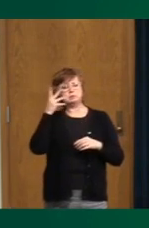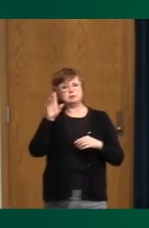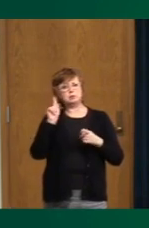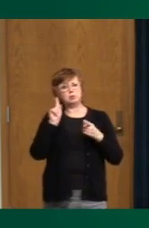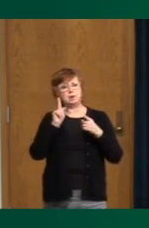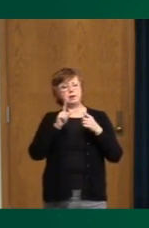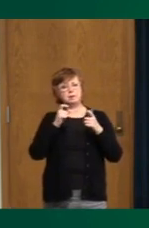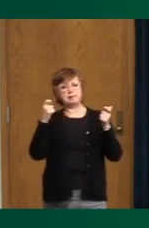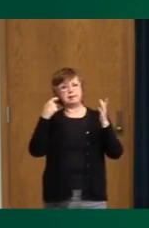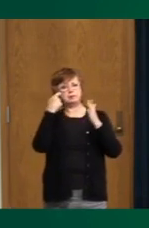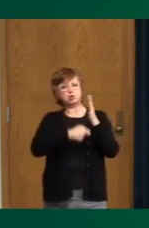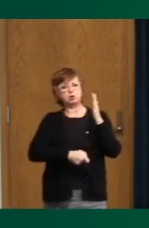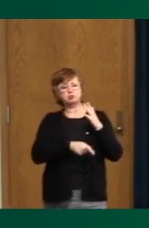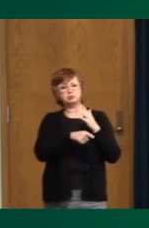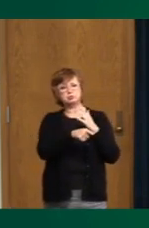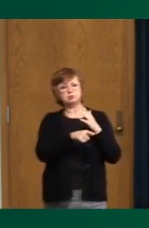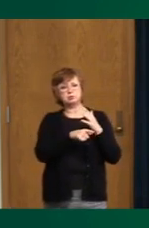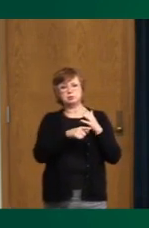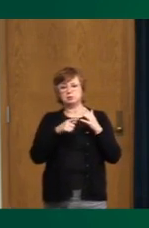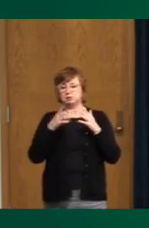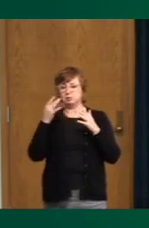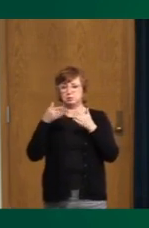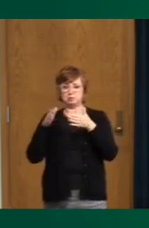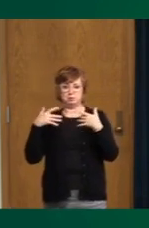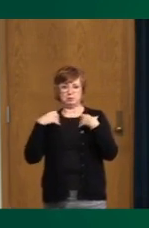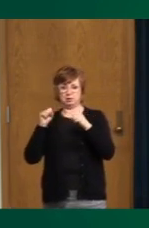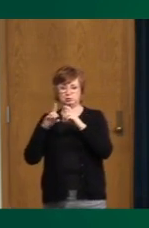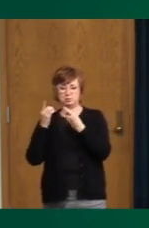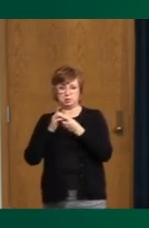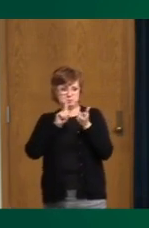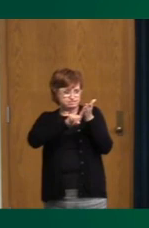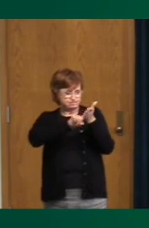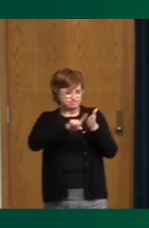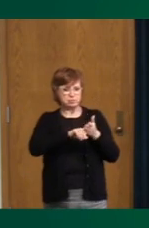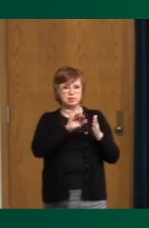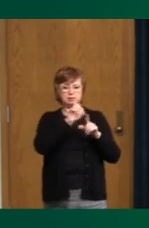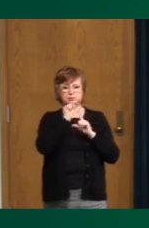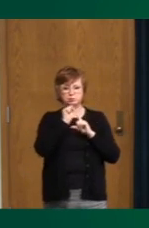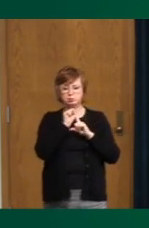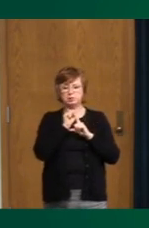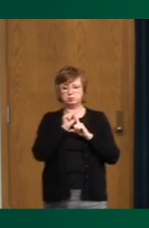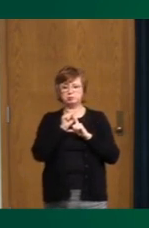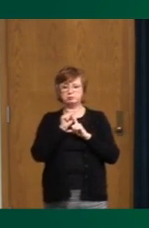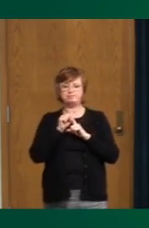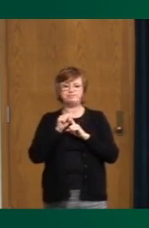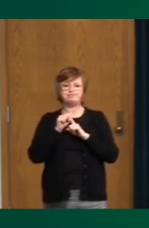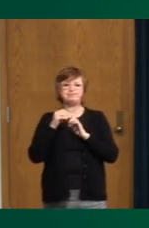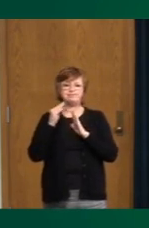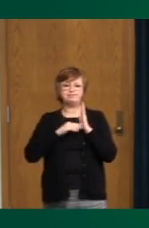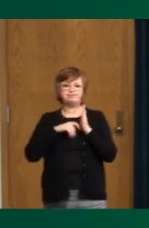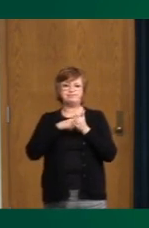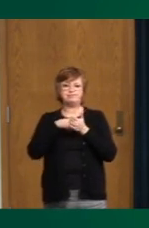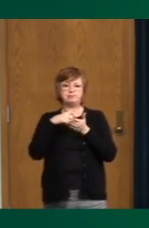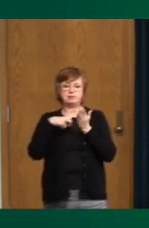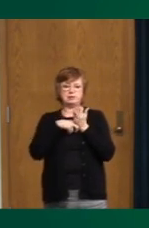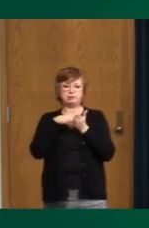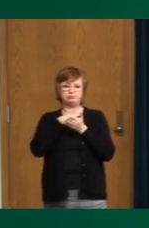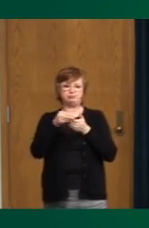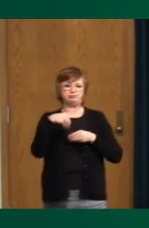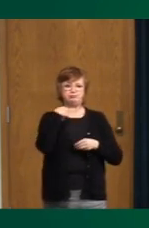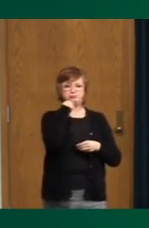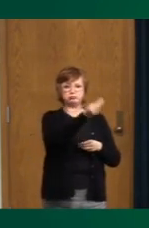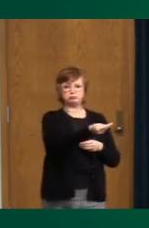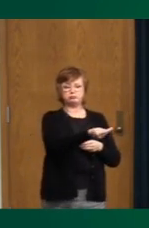about by active investigations by public health, and I think in most cases that I'm aware of anyways,